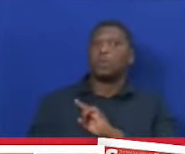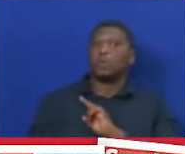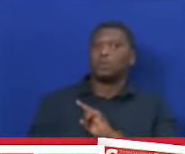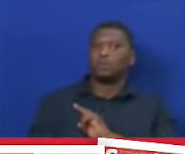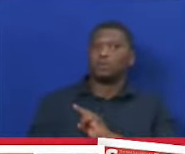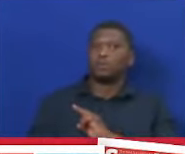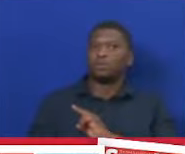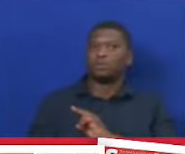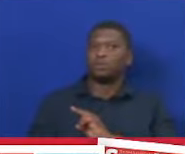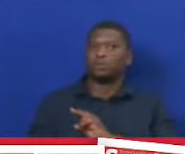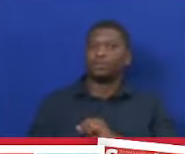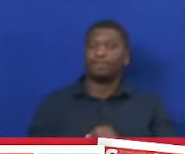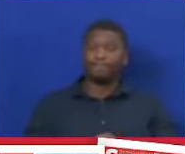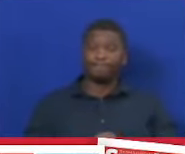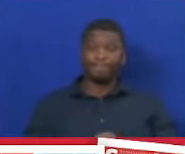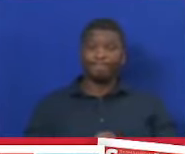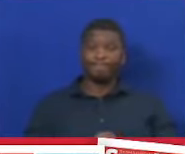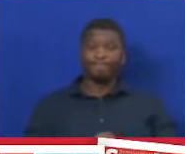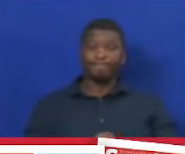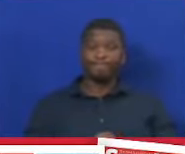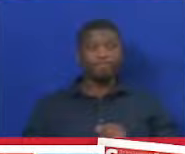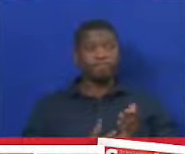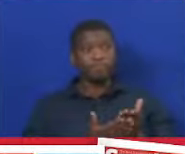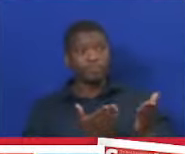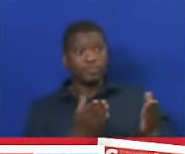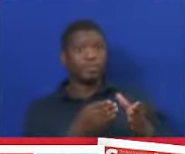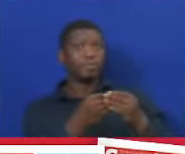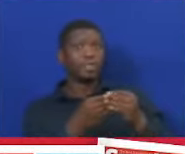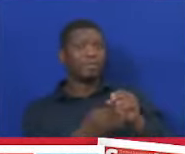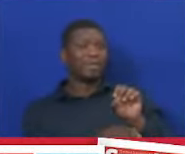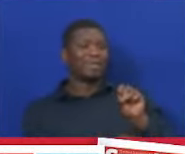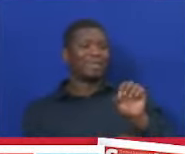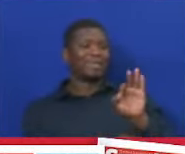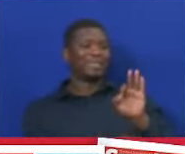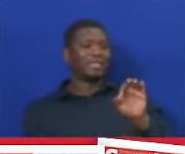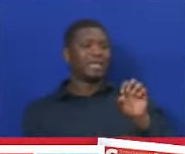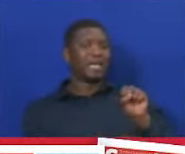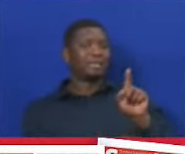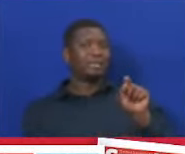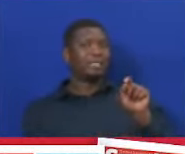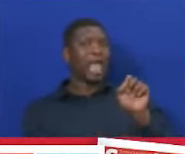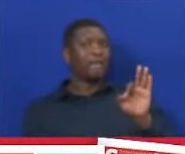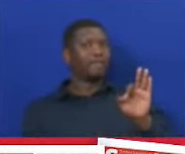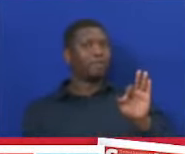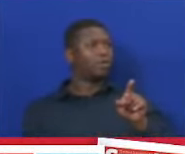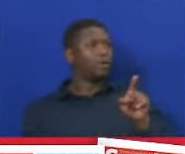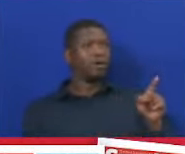STF members were not aware of the planned